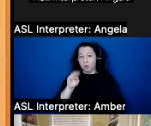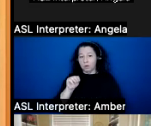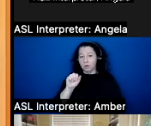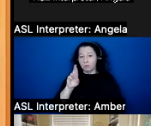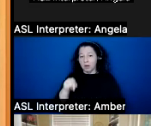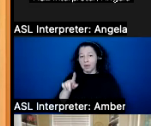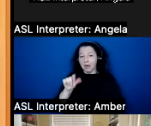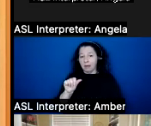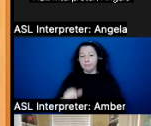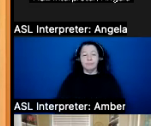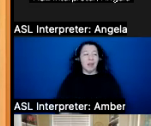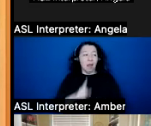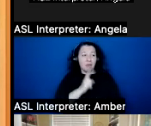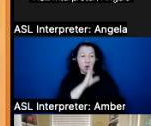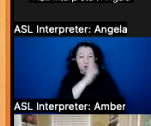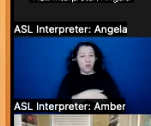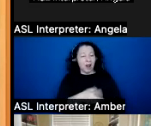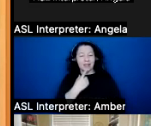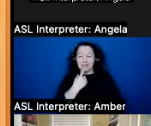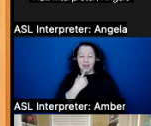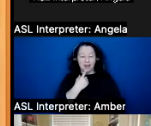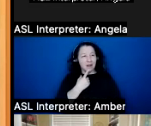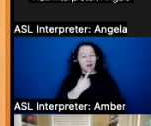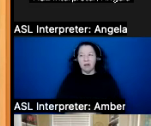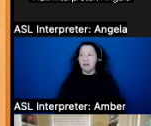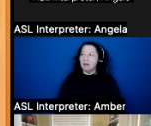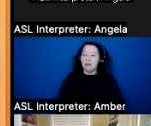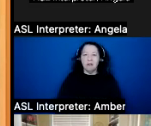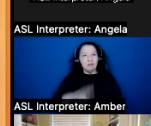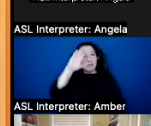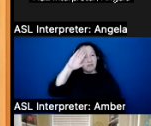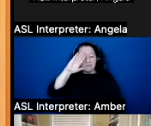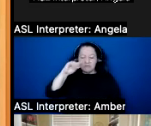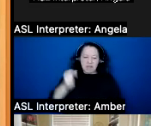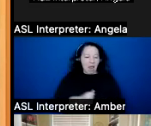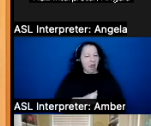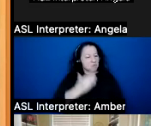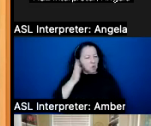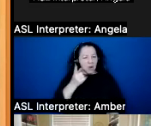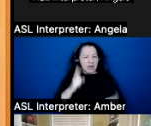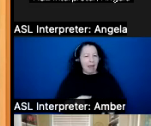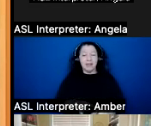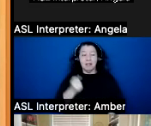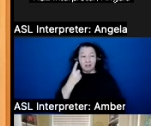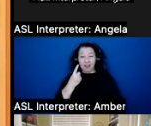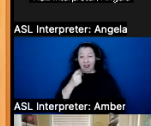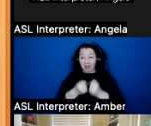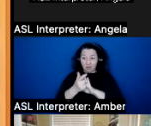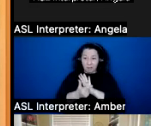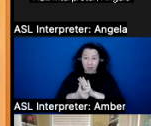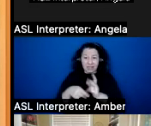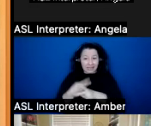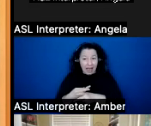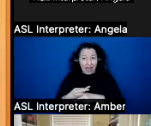a straightforward person, the son of a bitch, I knew this was gonna happen. The crimes, the type of crime, it could escalate to that.